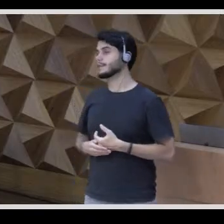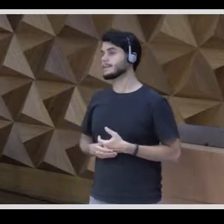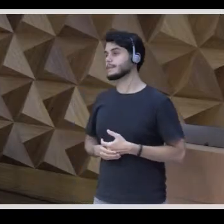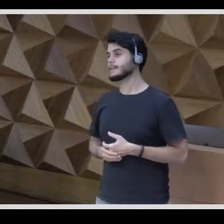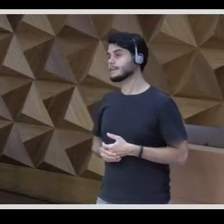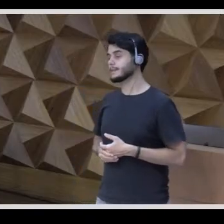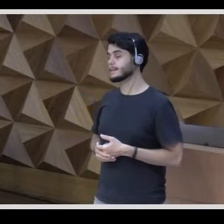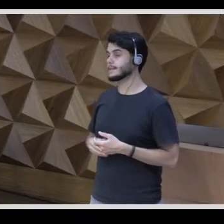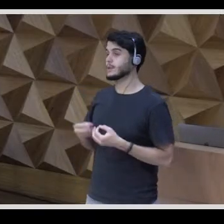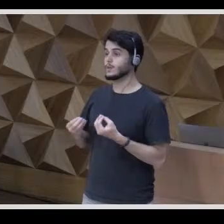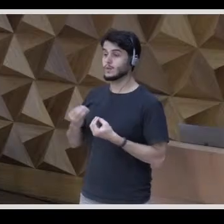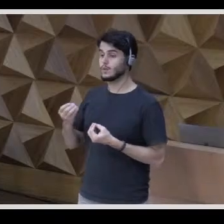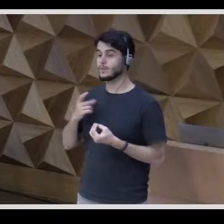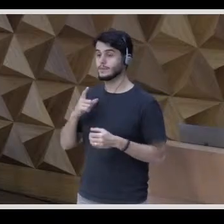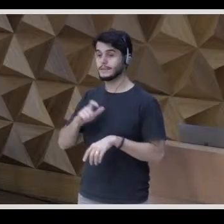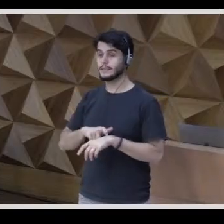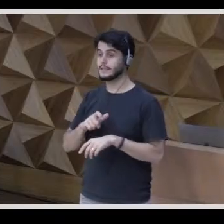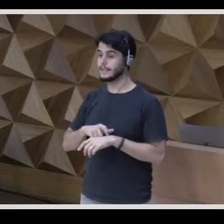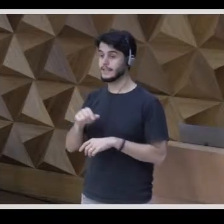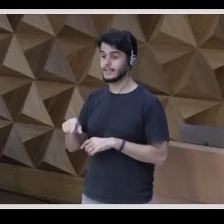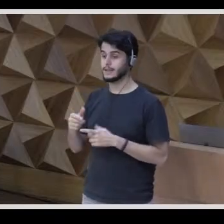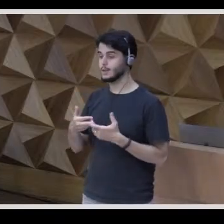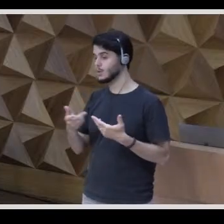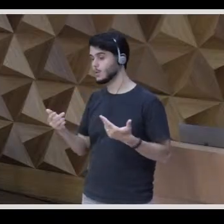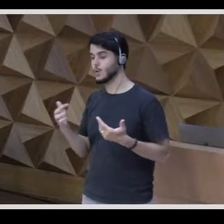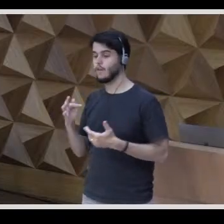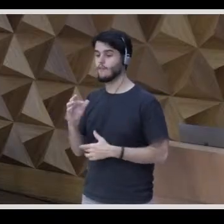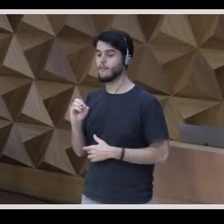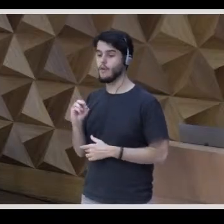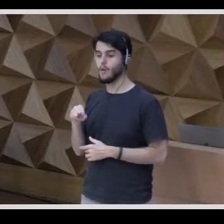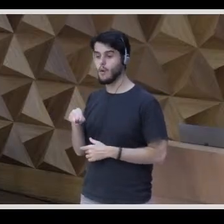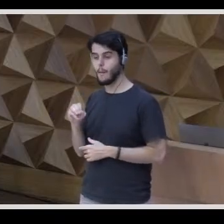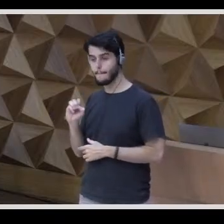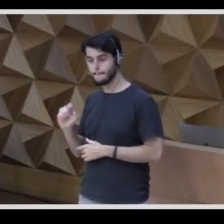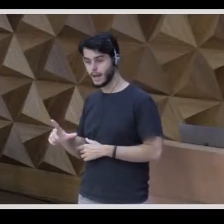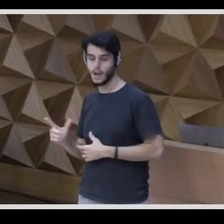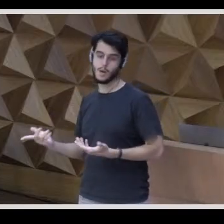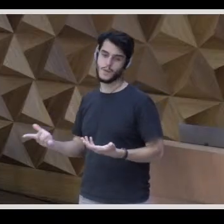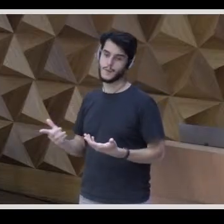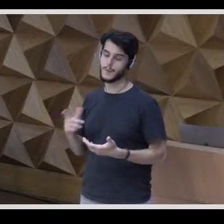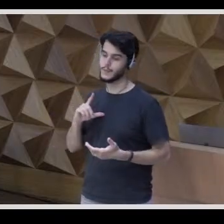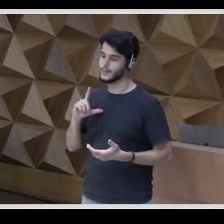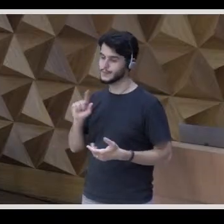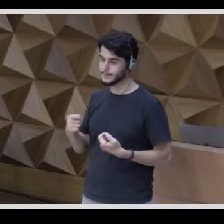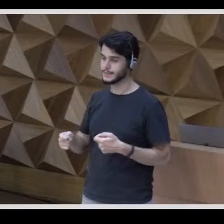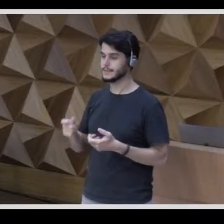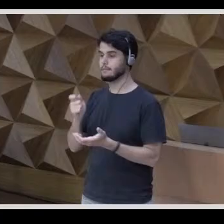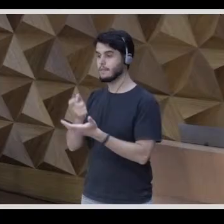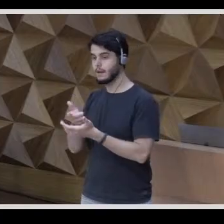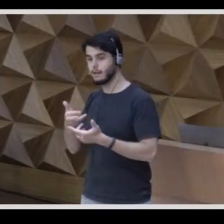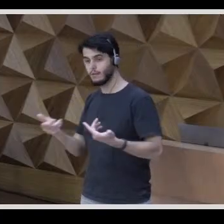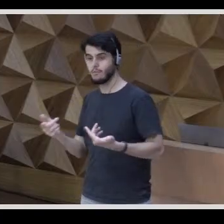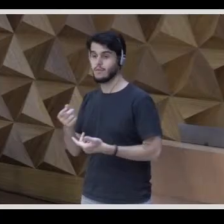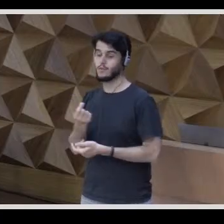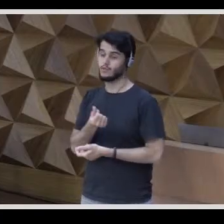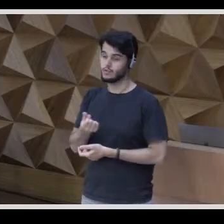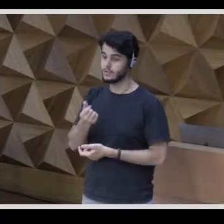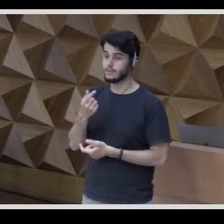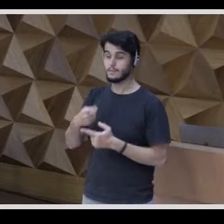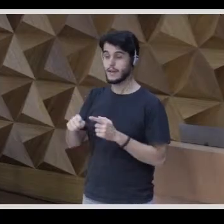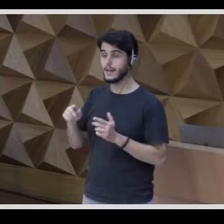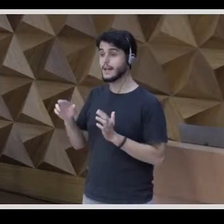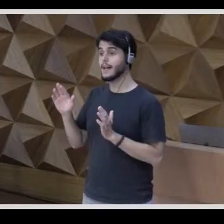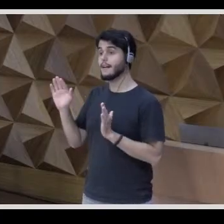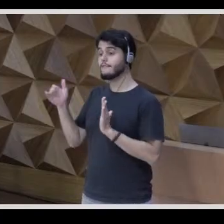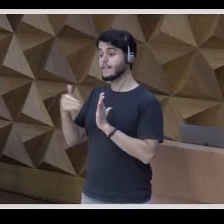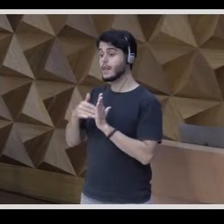luxury. But what you need to be able to show people is kind of the end result. If you ignore those human factors, what does it mean? It means your customers